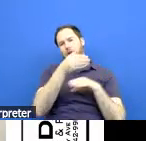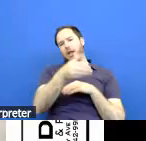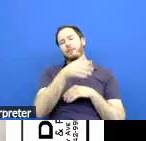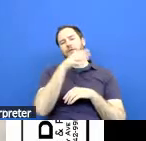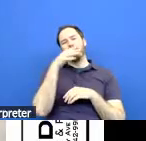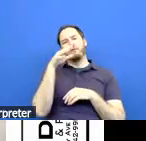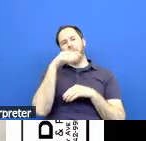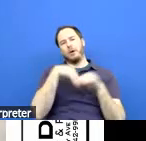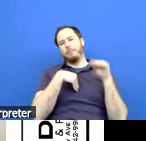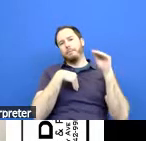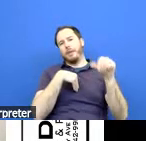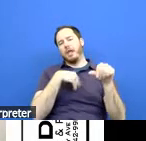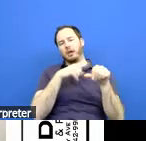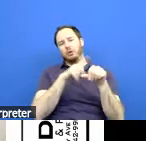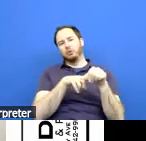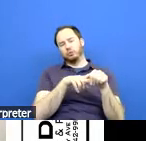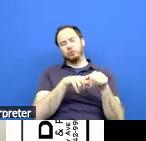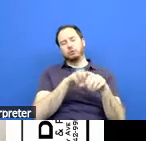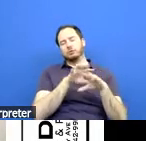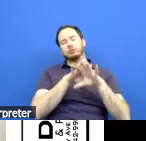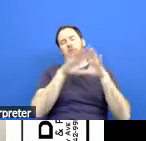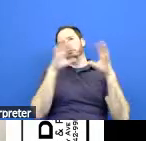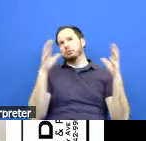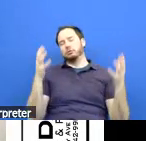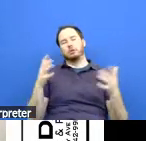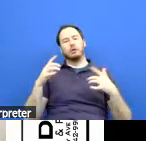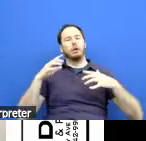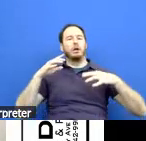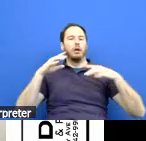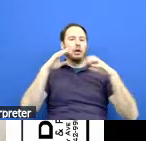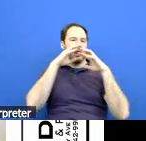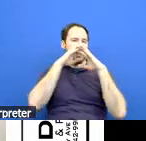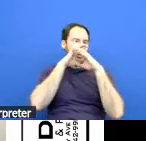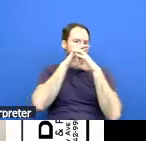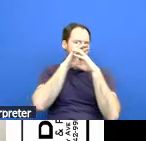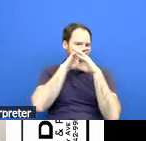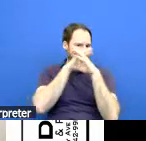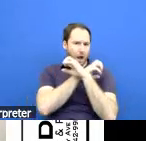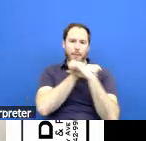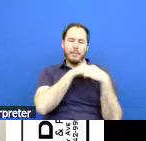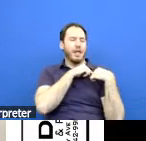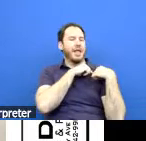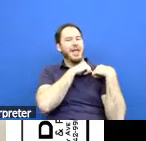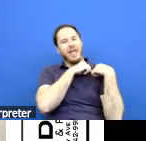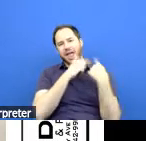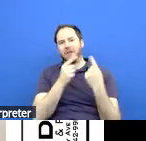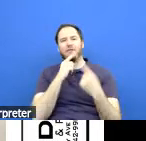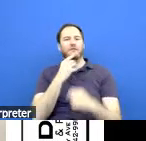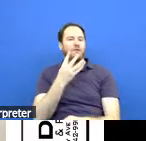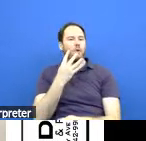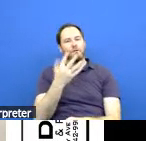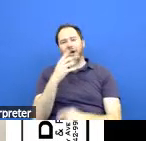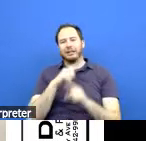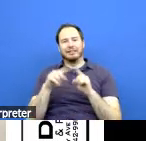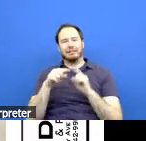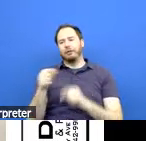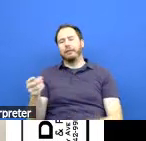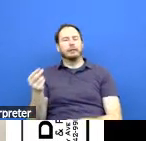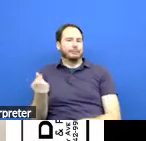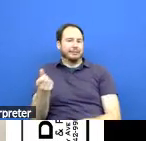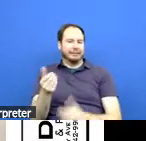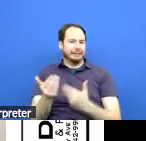were paying that farmer to put in. That was the most complex one we've ever done. There were like 4 or 5 different types. This one's a piece of